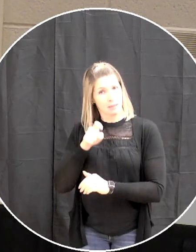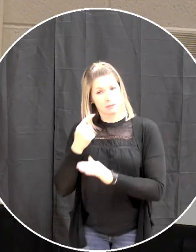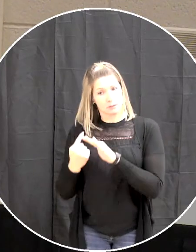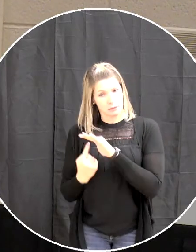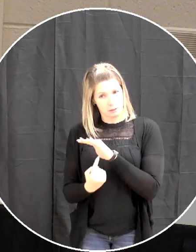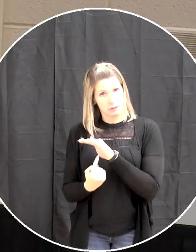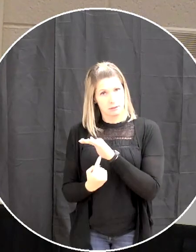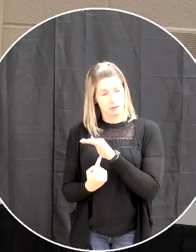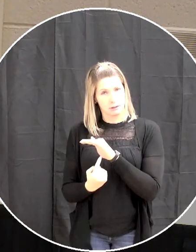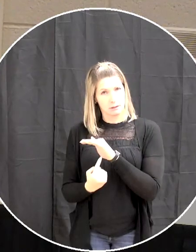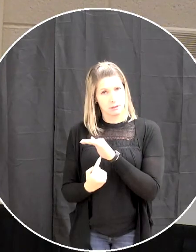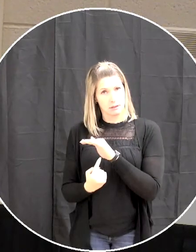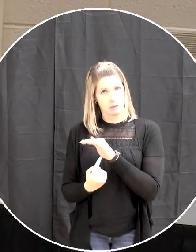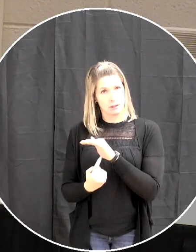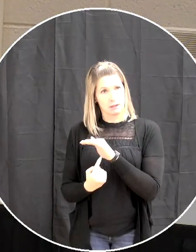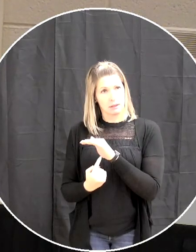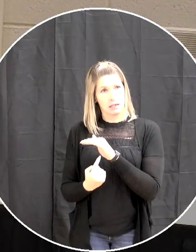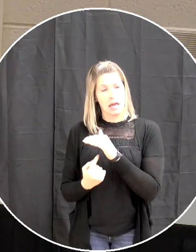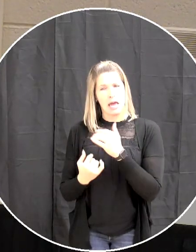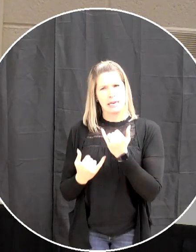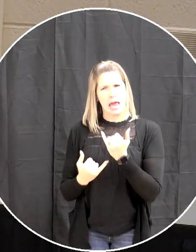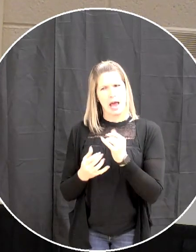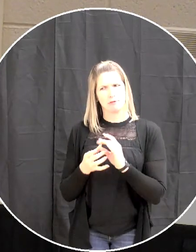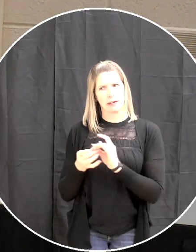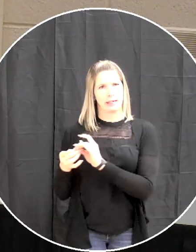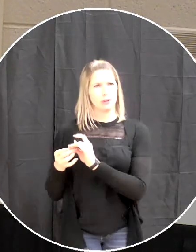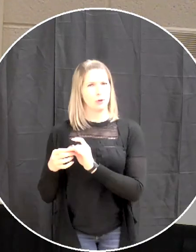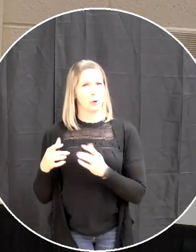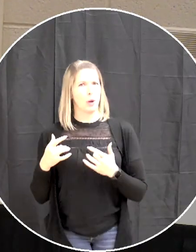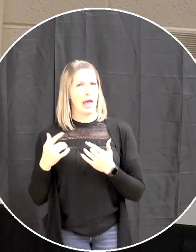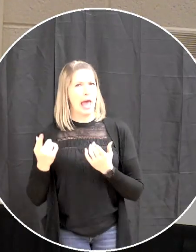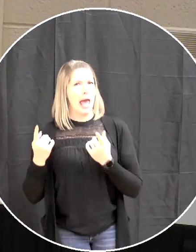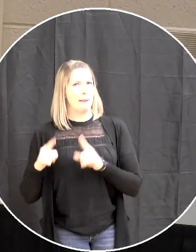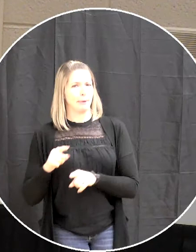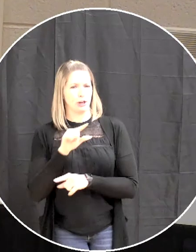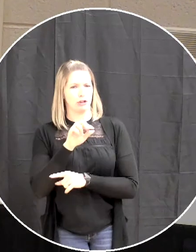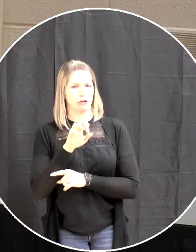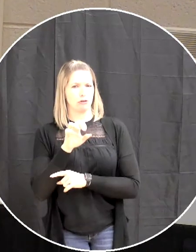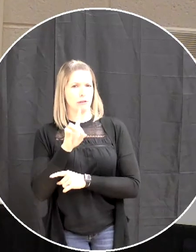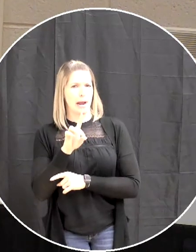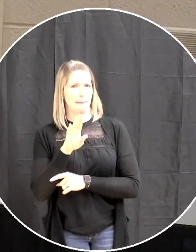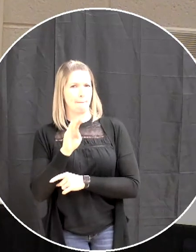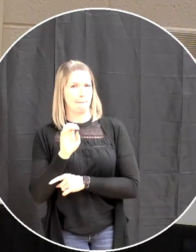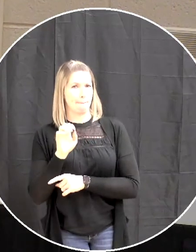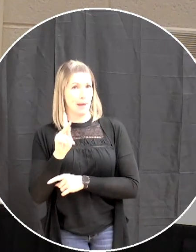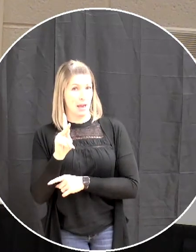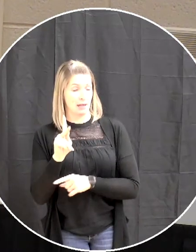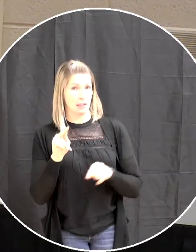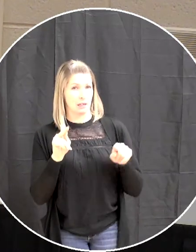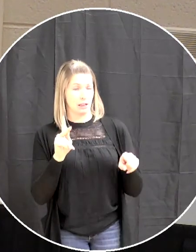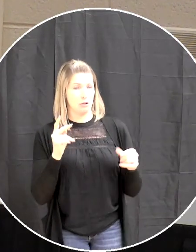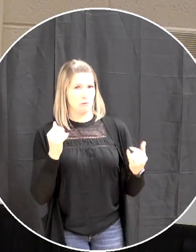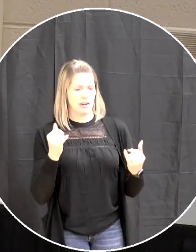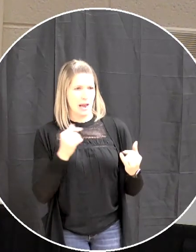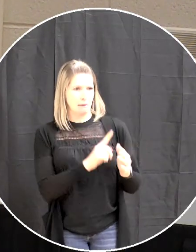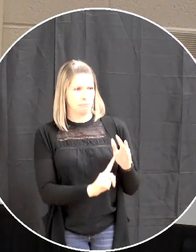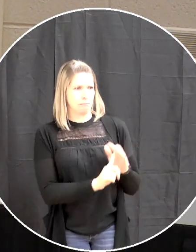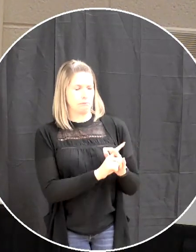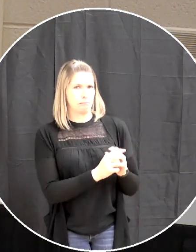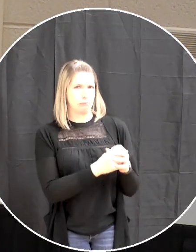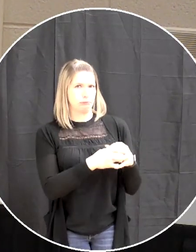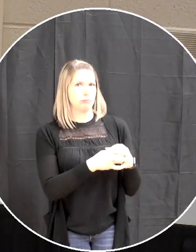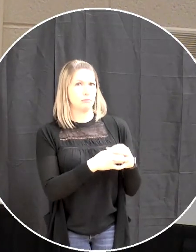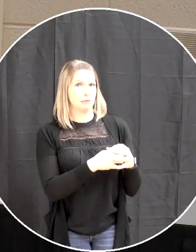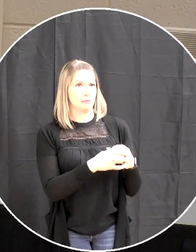In relation to what's happened in Grand Bank, I was wondering, we would be interested in going back to review it, because it could have been easily a classroom, not